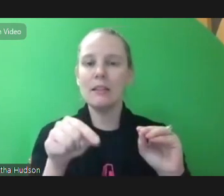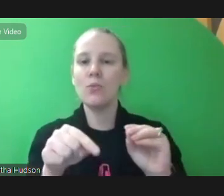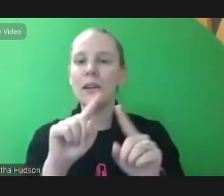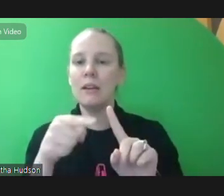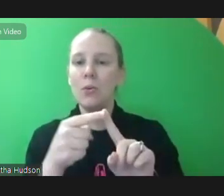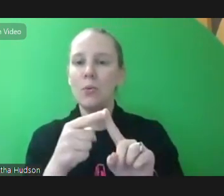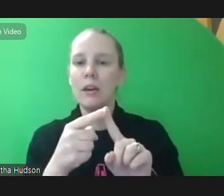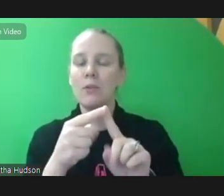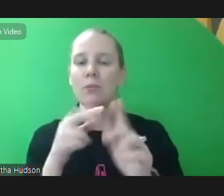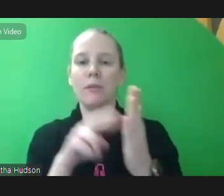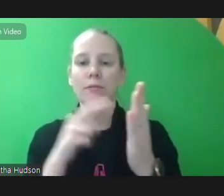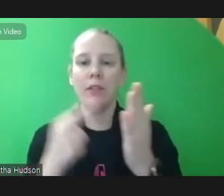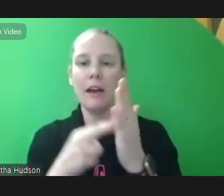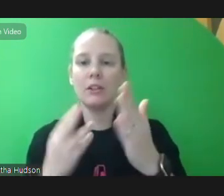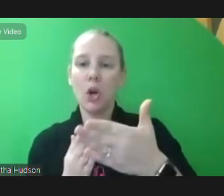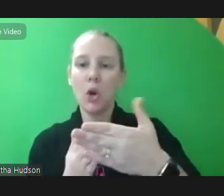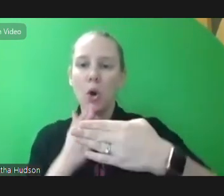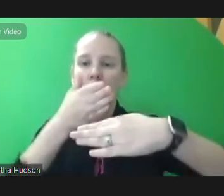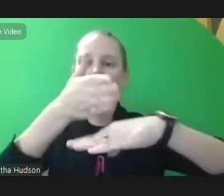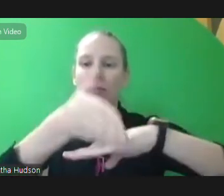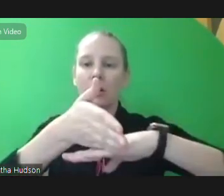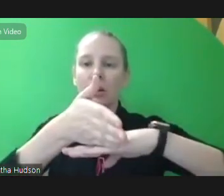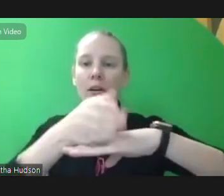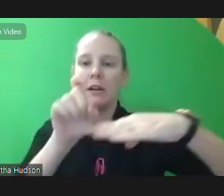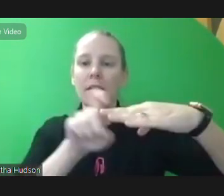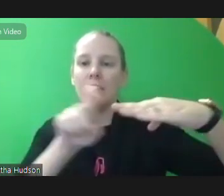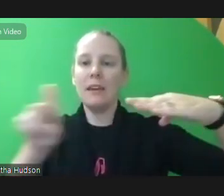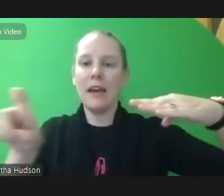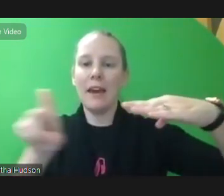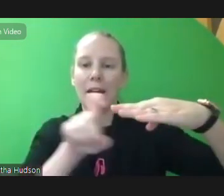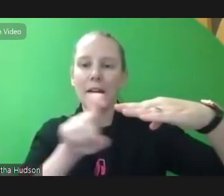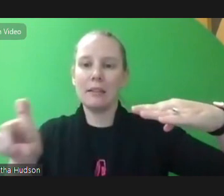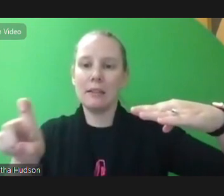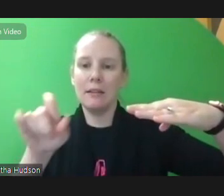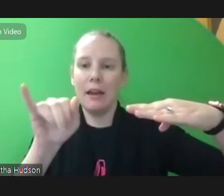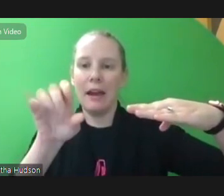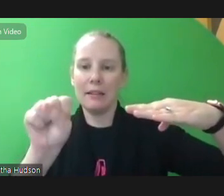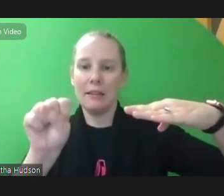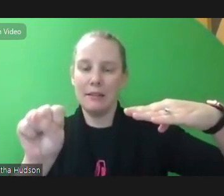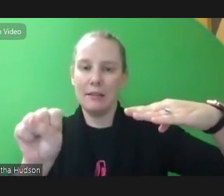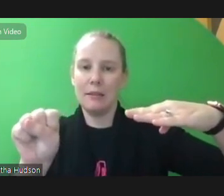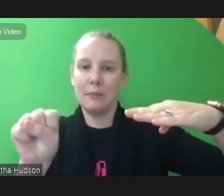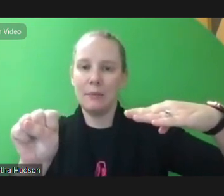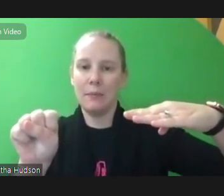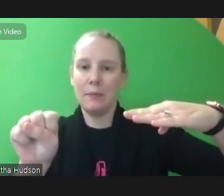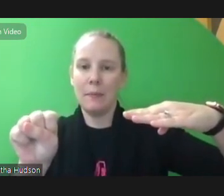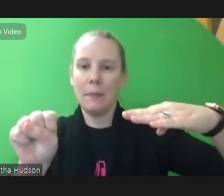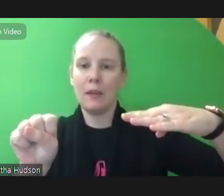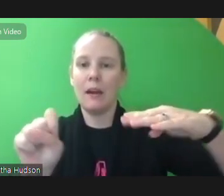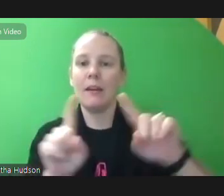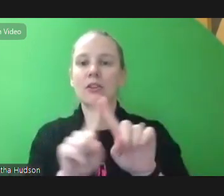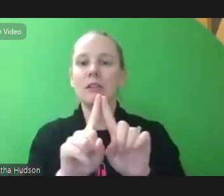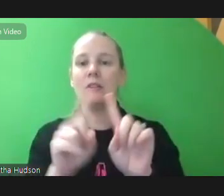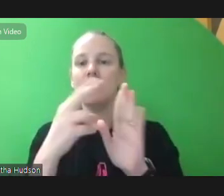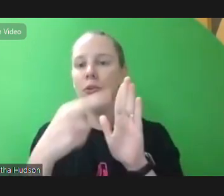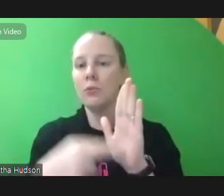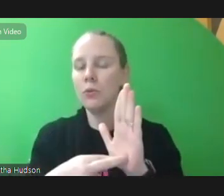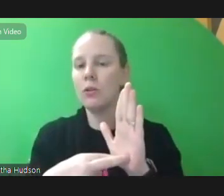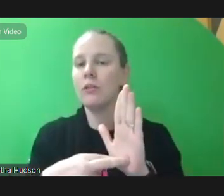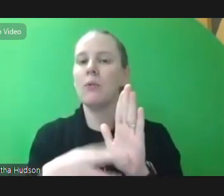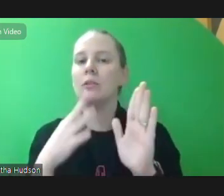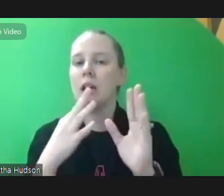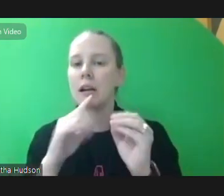This is when we reflect over the X axis. Okay, there's a